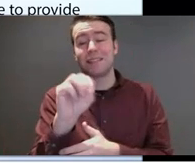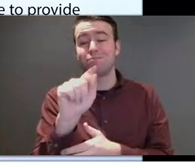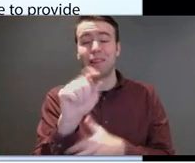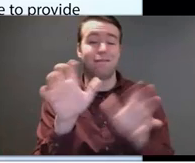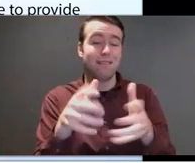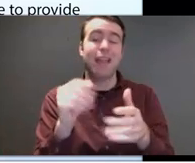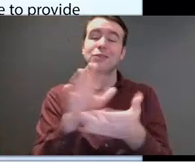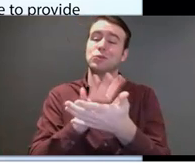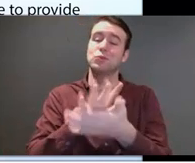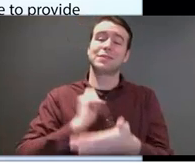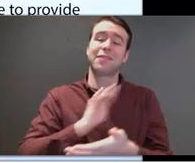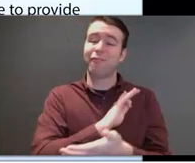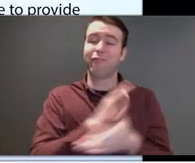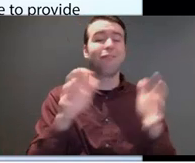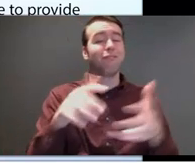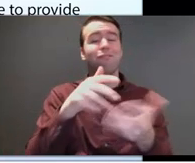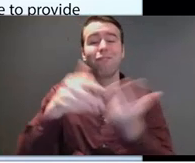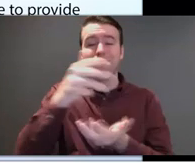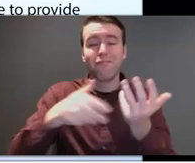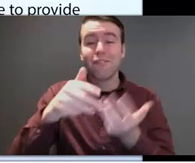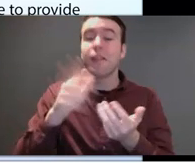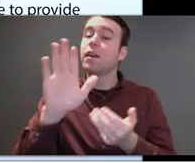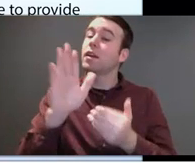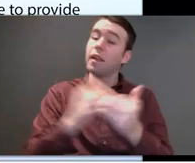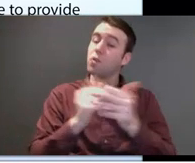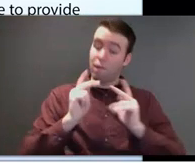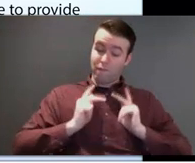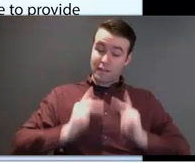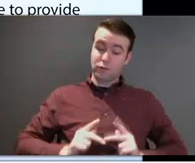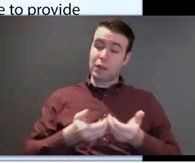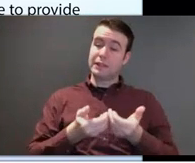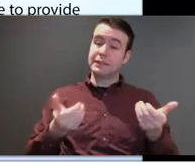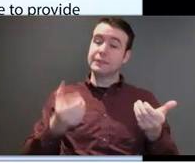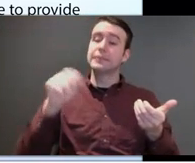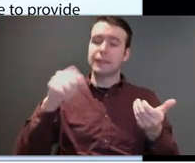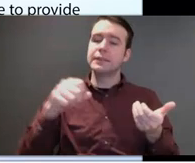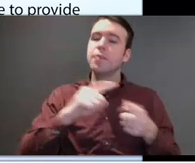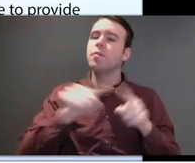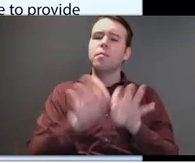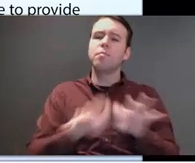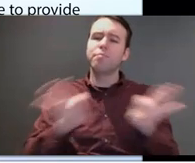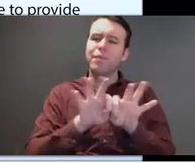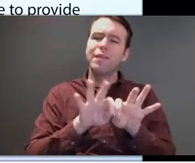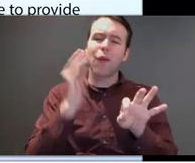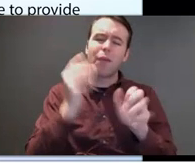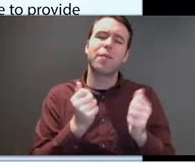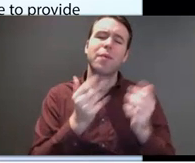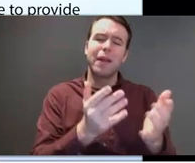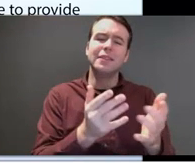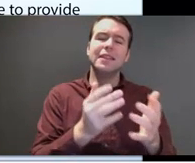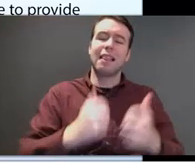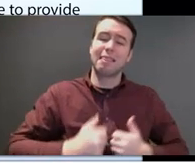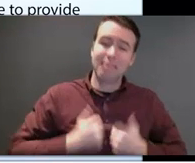staff. And even though physical distancing will remain important, being able to provide live